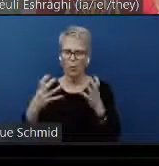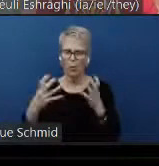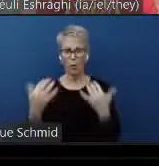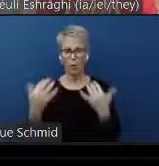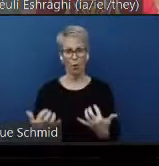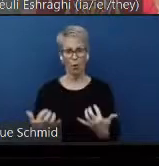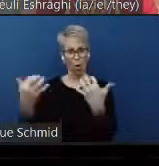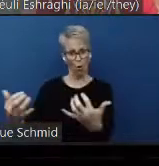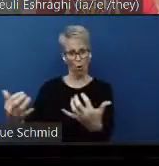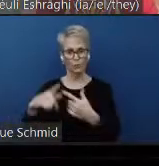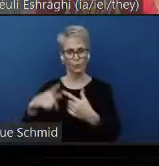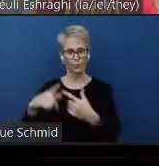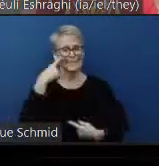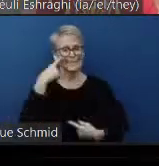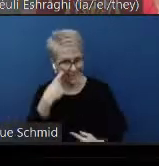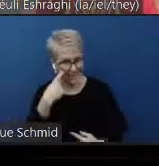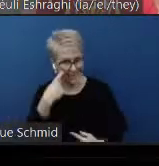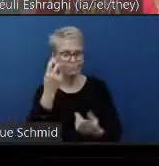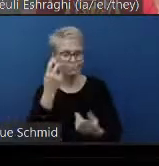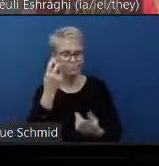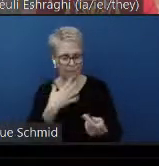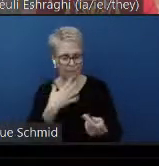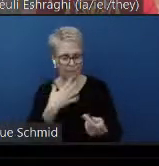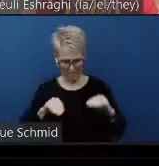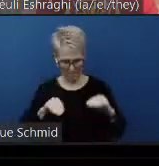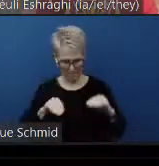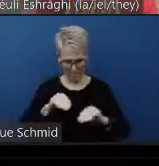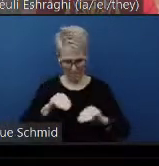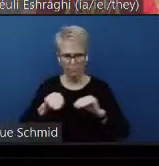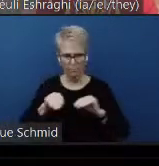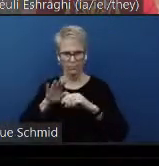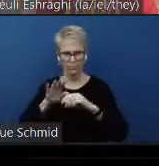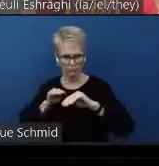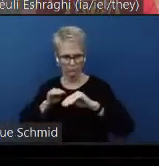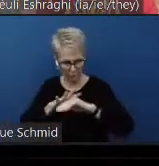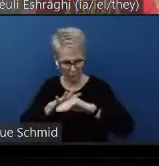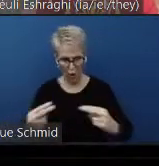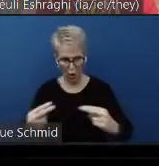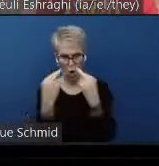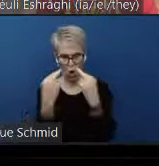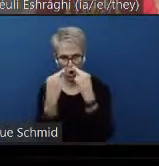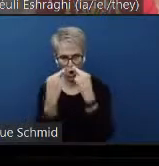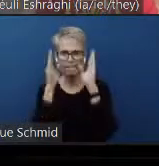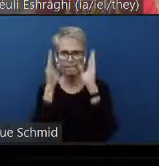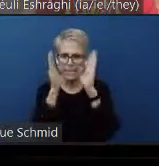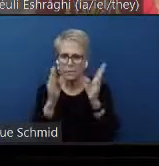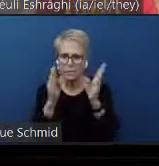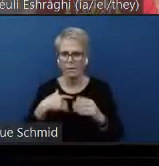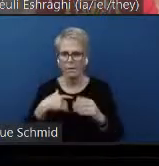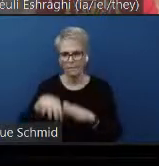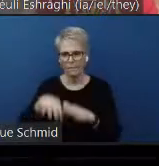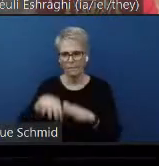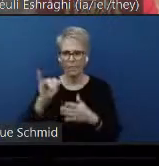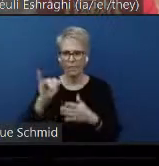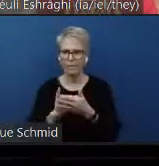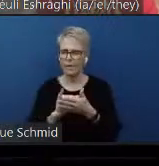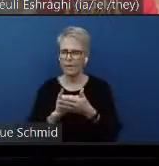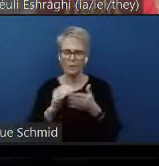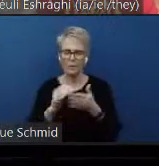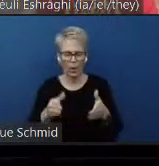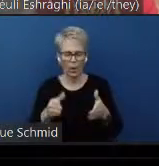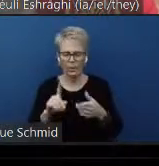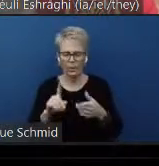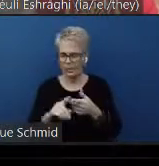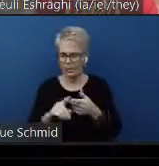to witness the movements that I'm pushing towards them in their gaze. I've always found fragmentation or